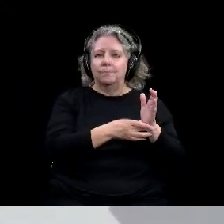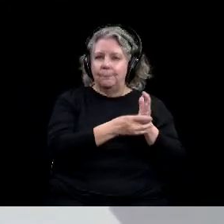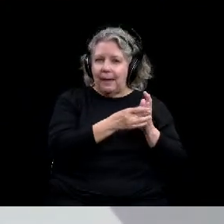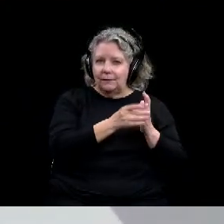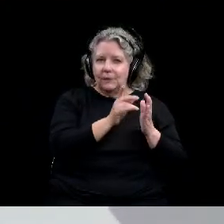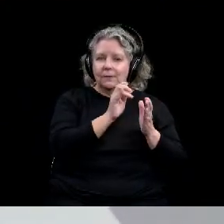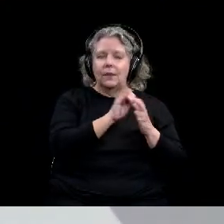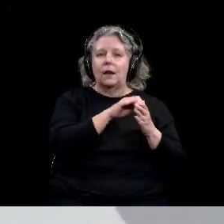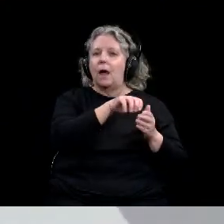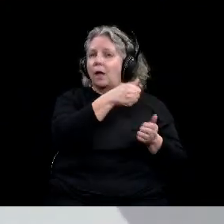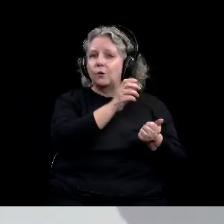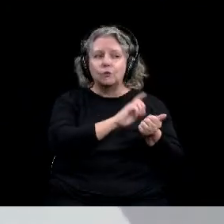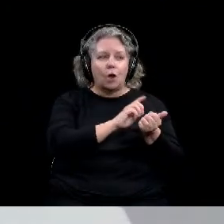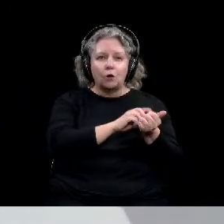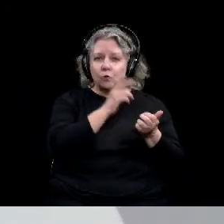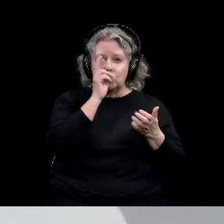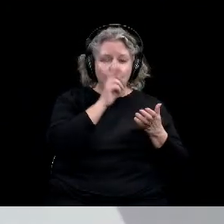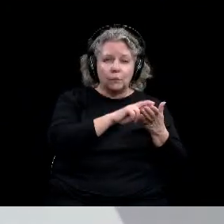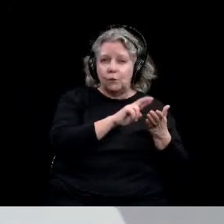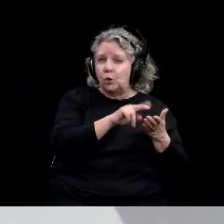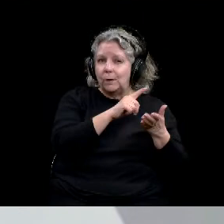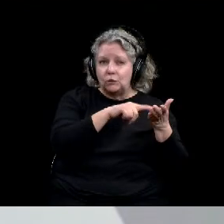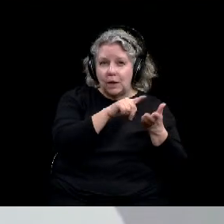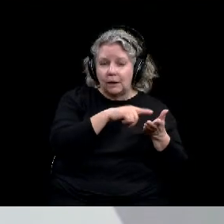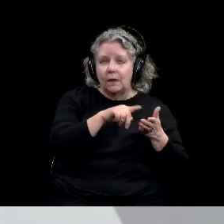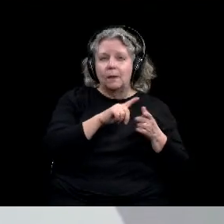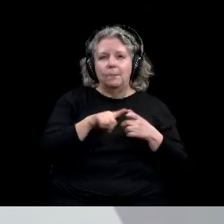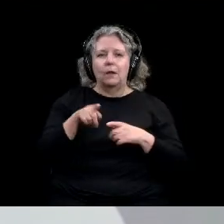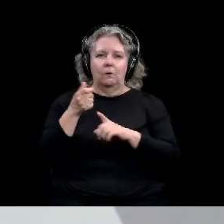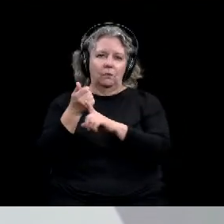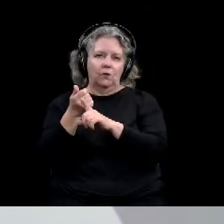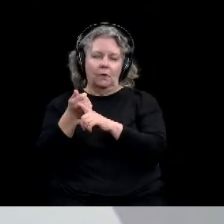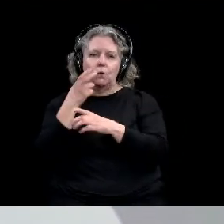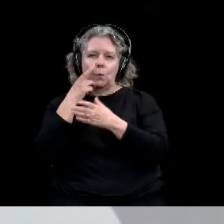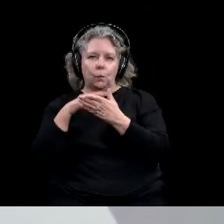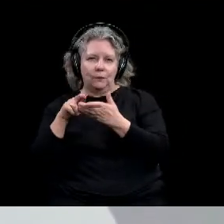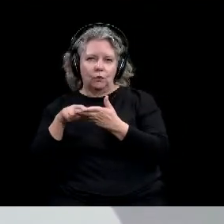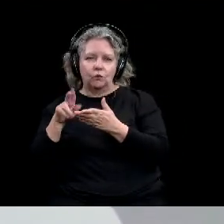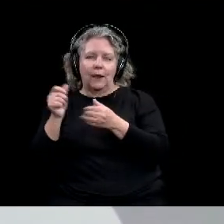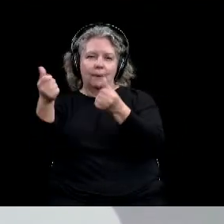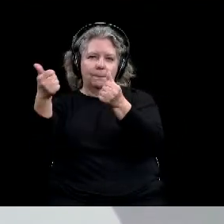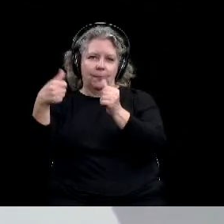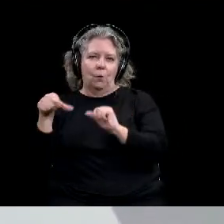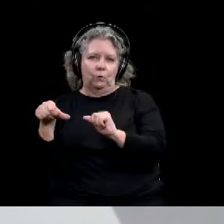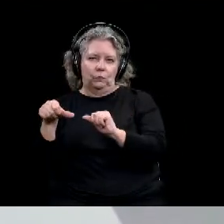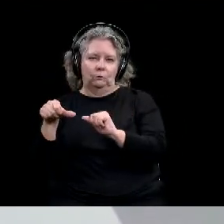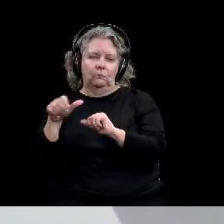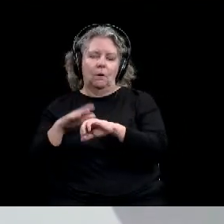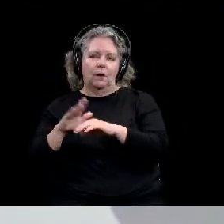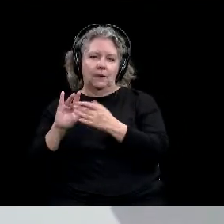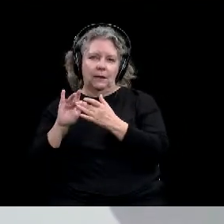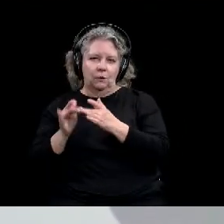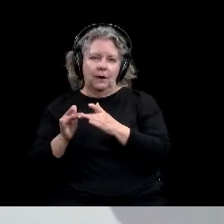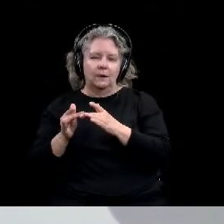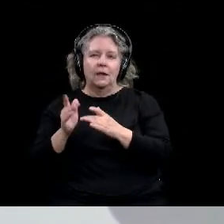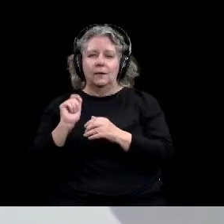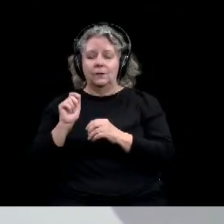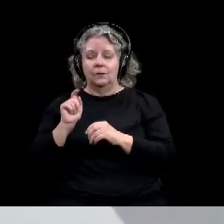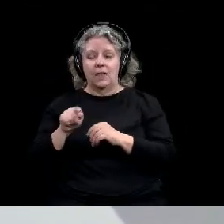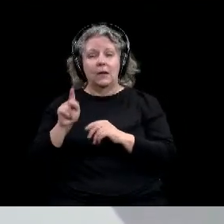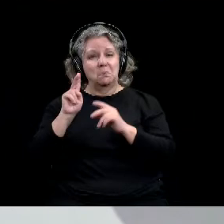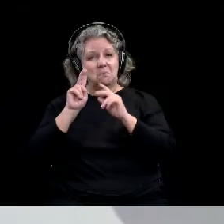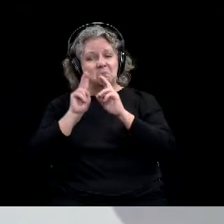it was posted online. They looked at 11 different face coverings and how those face coverings filtered particles of different